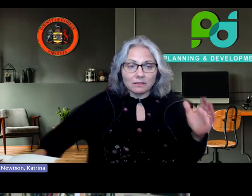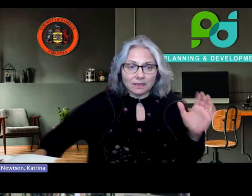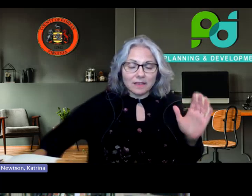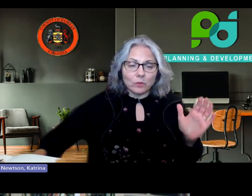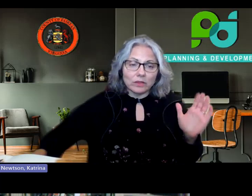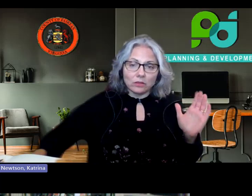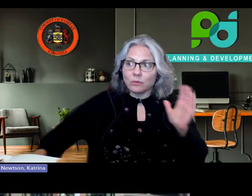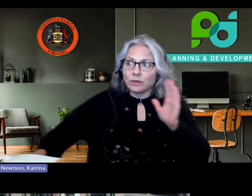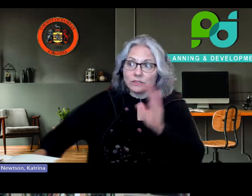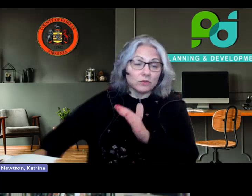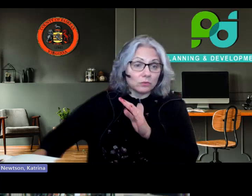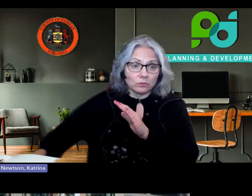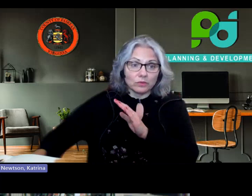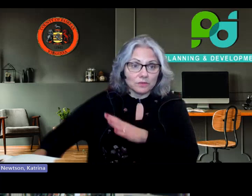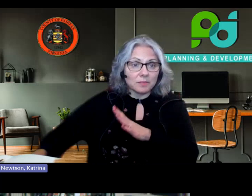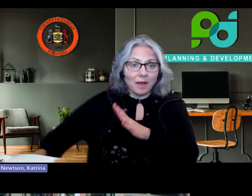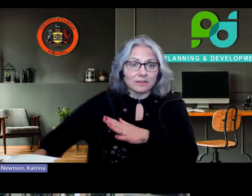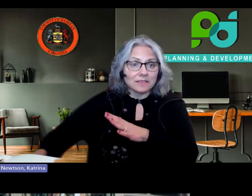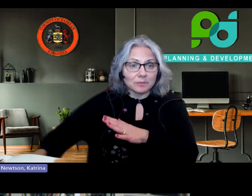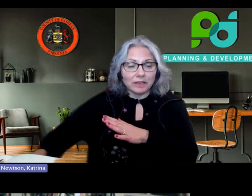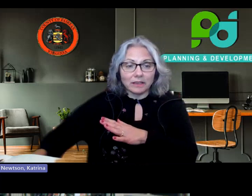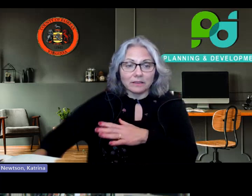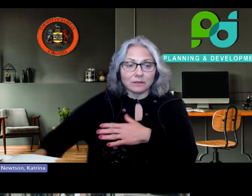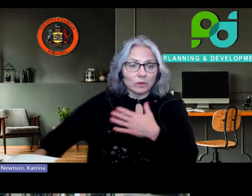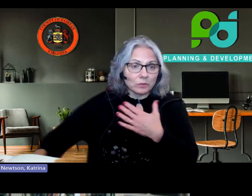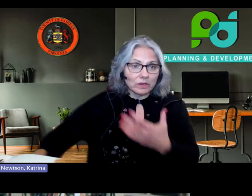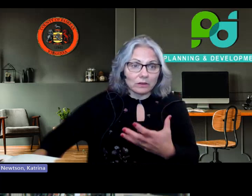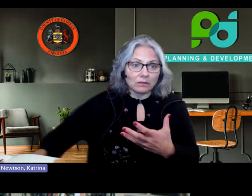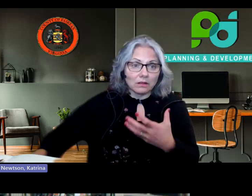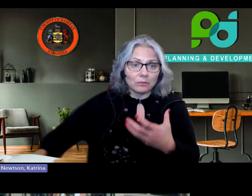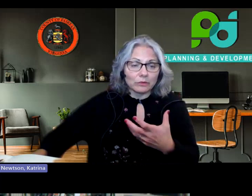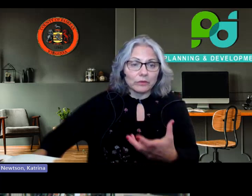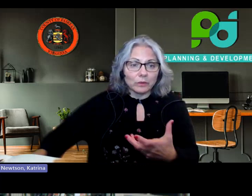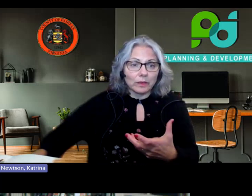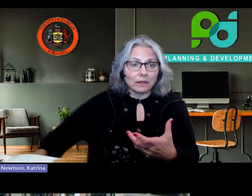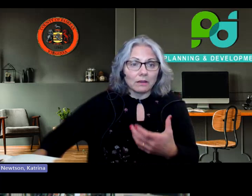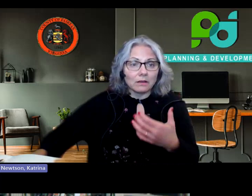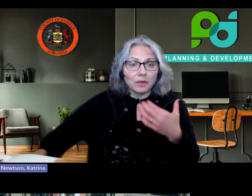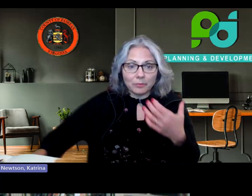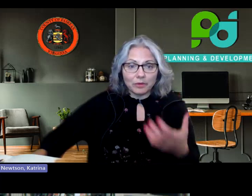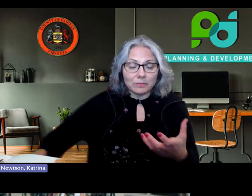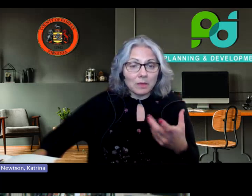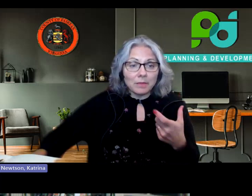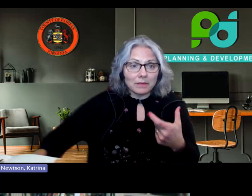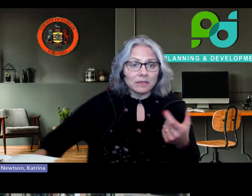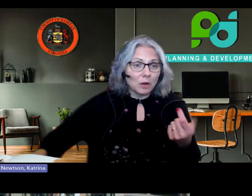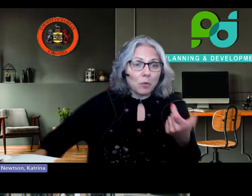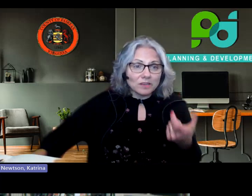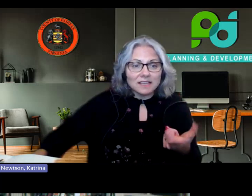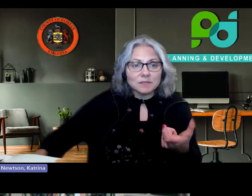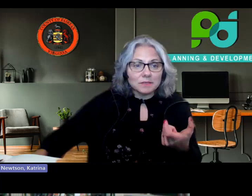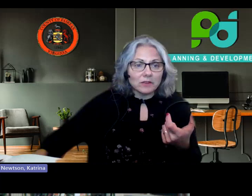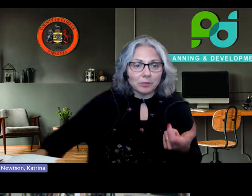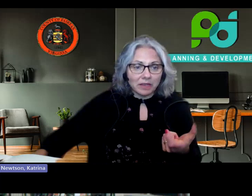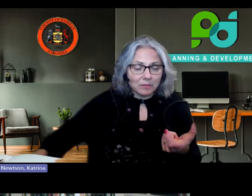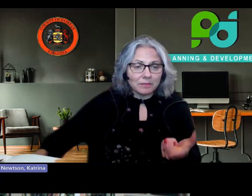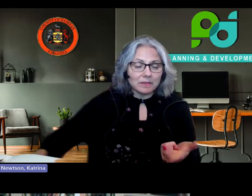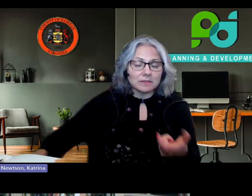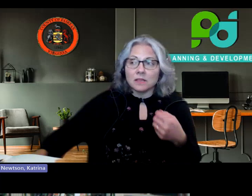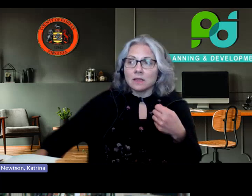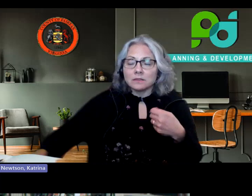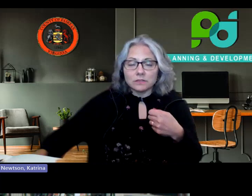and like I said, we do use the policy plan when we are reviewing more site-specific